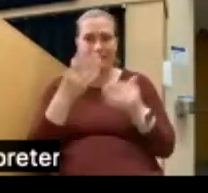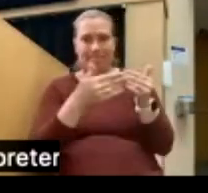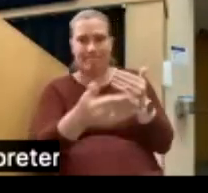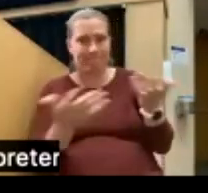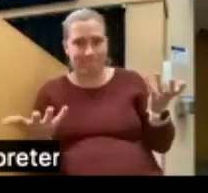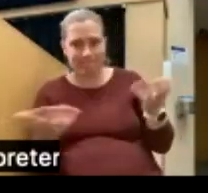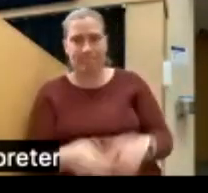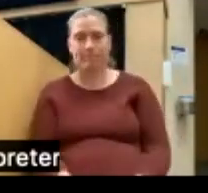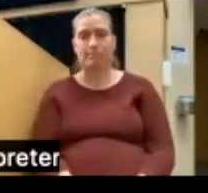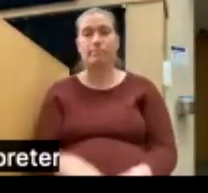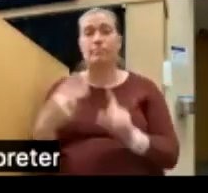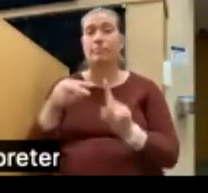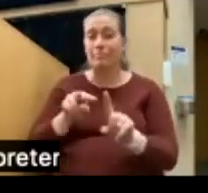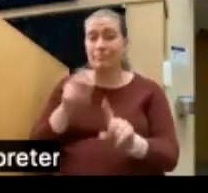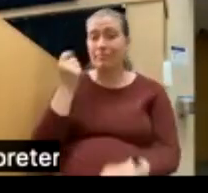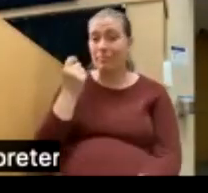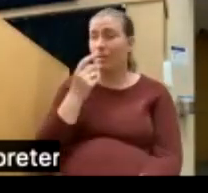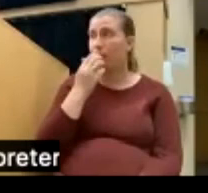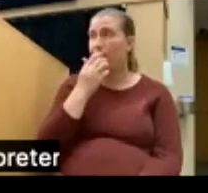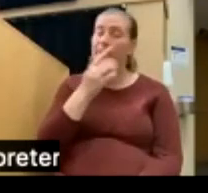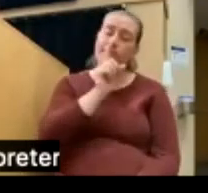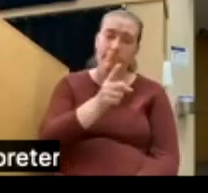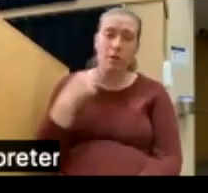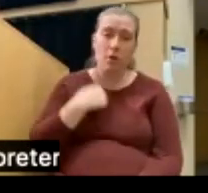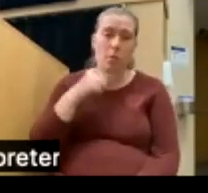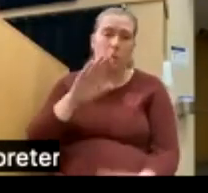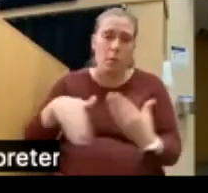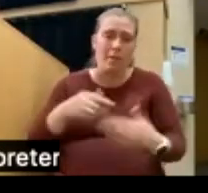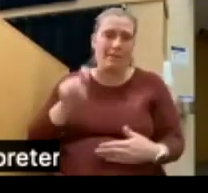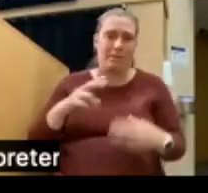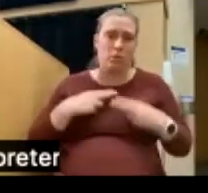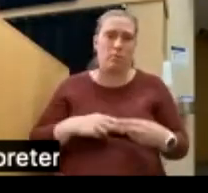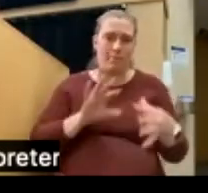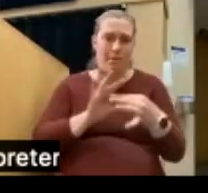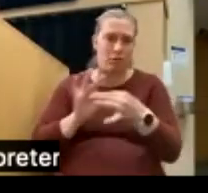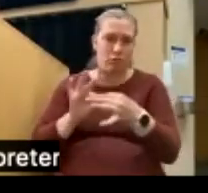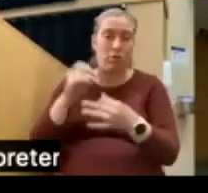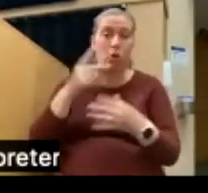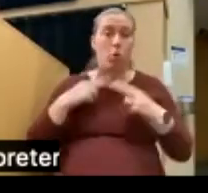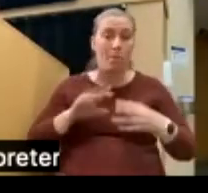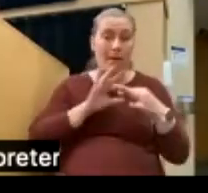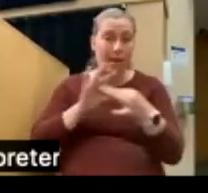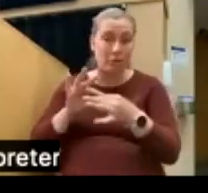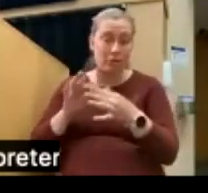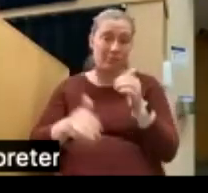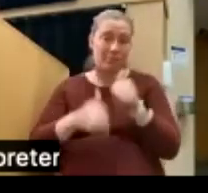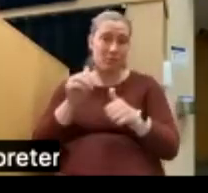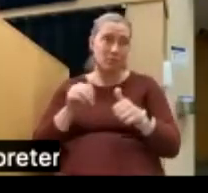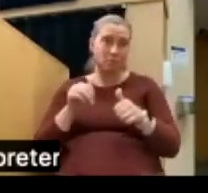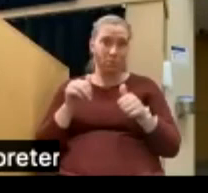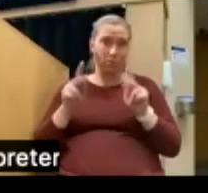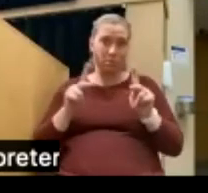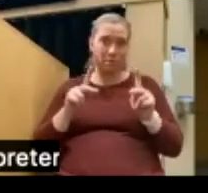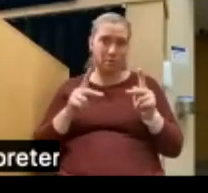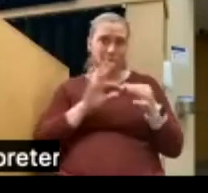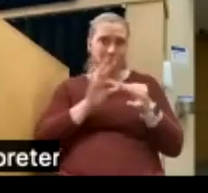The other side of that, though, because it's true, we all need human connection and it comes in different forms. And for many of us, it's our workplaces and our colleagues